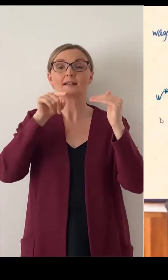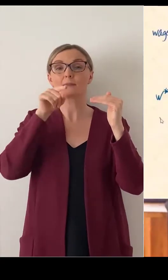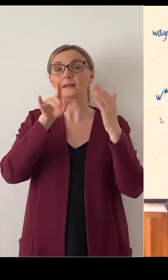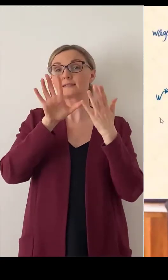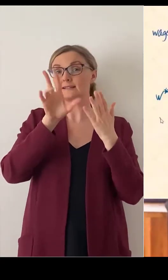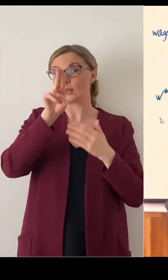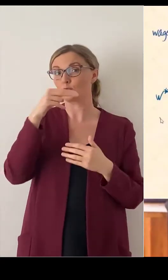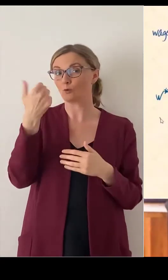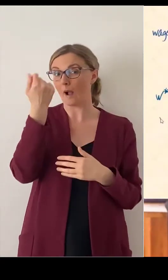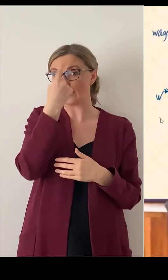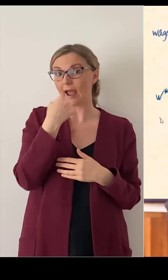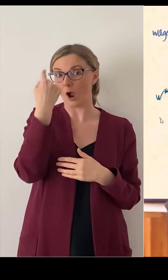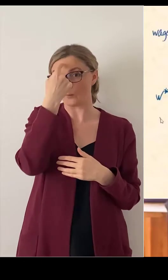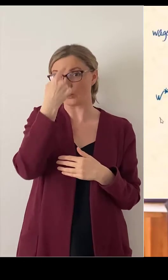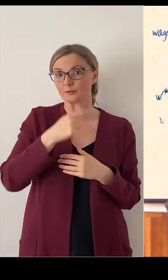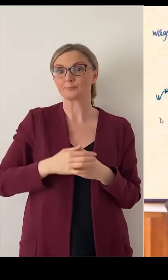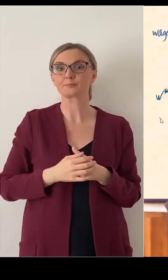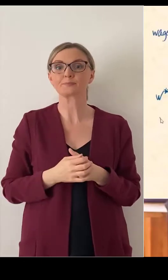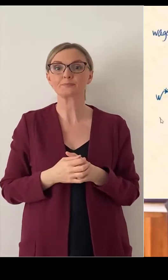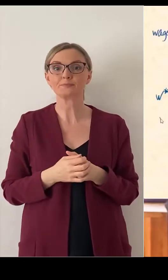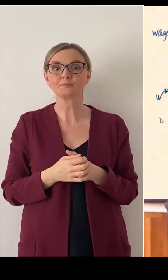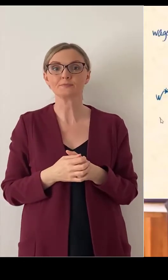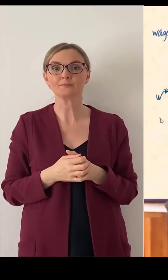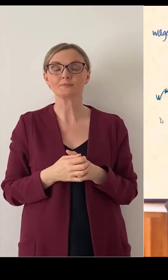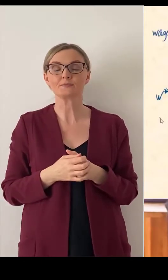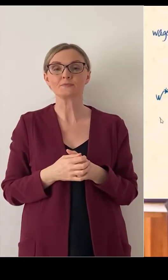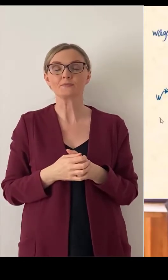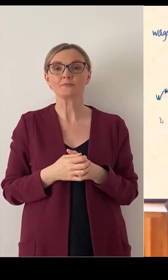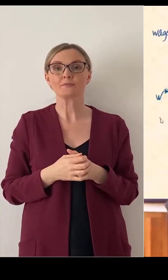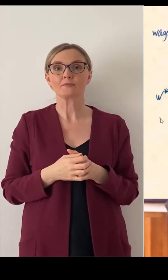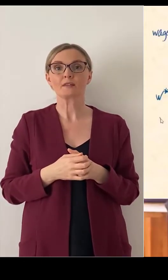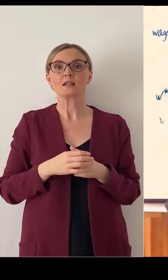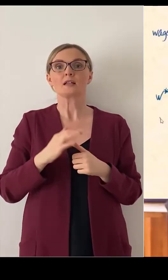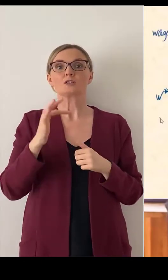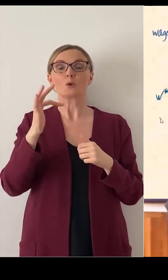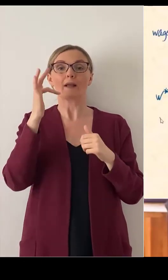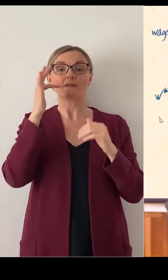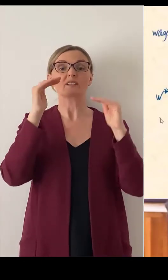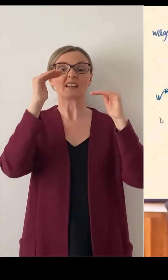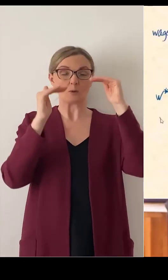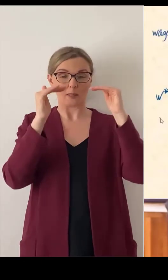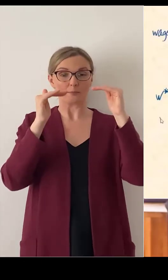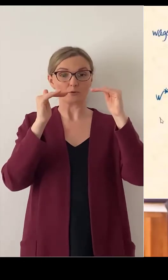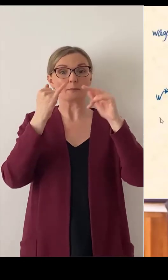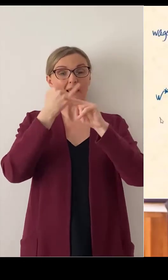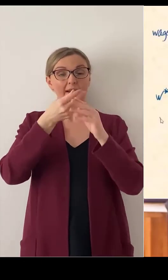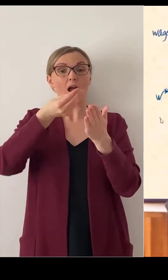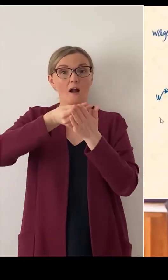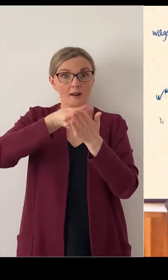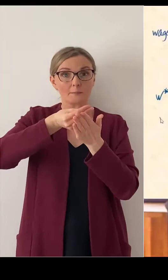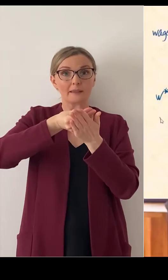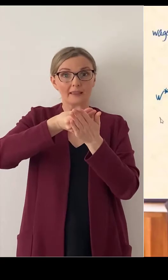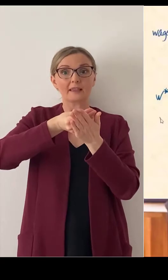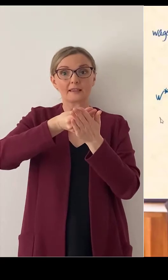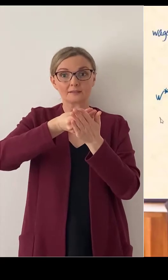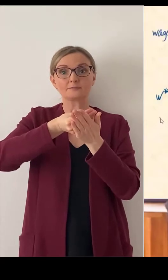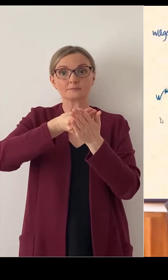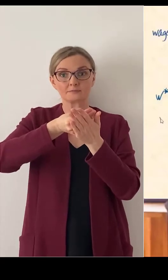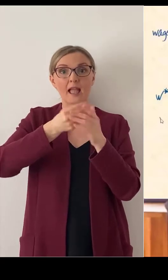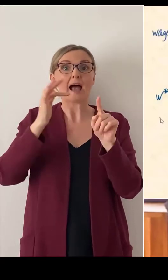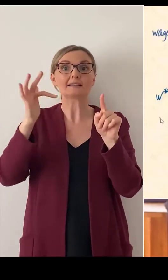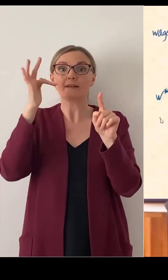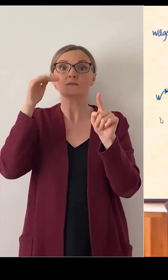So this would have been the wage rate in the equilibrium in the economy if there was no